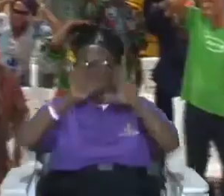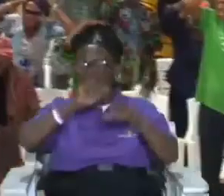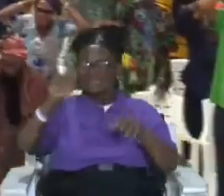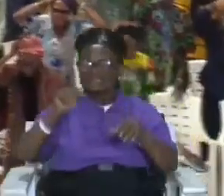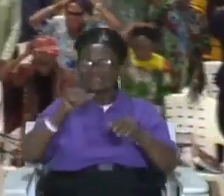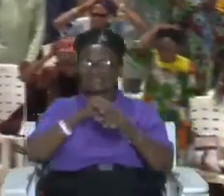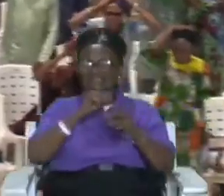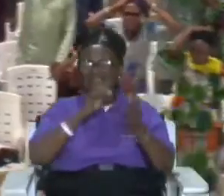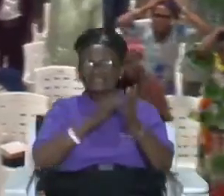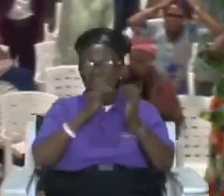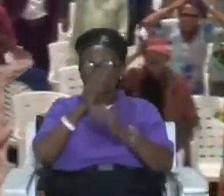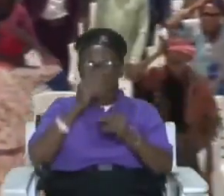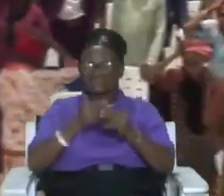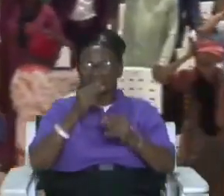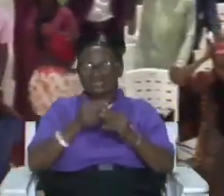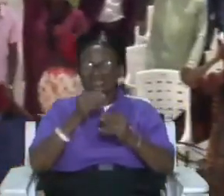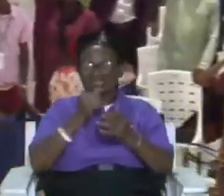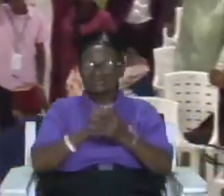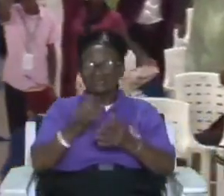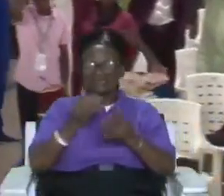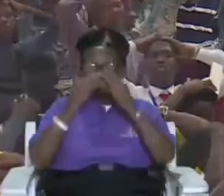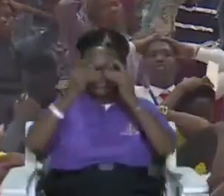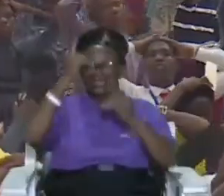Thank you, Father.